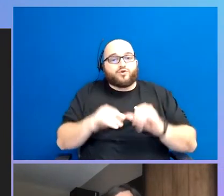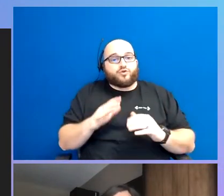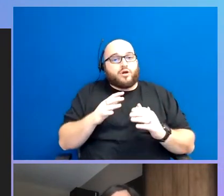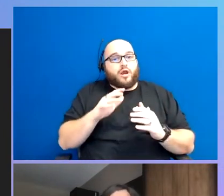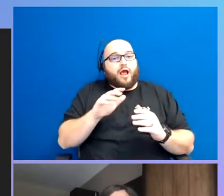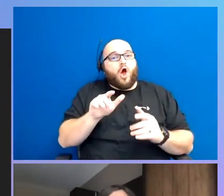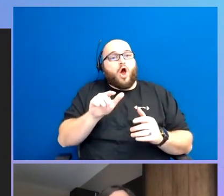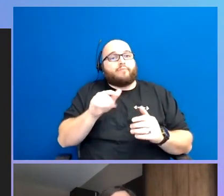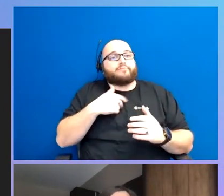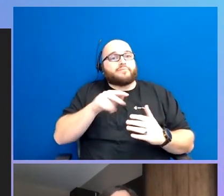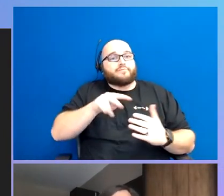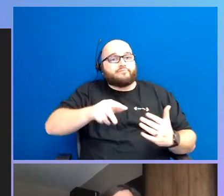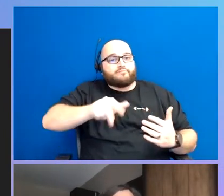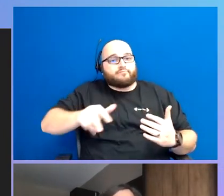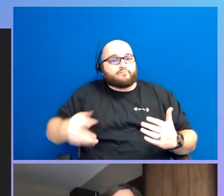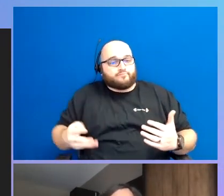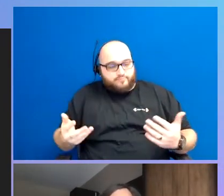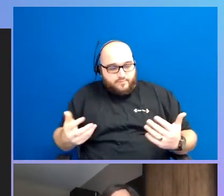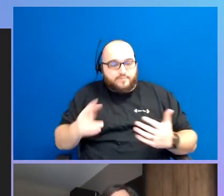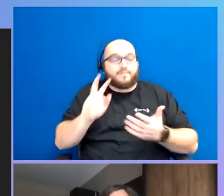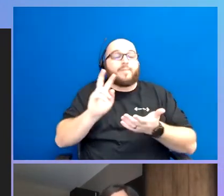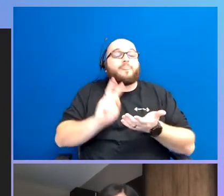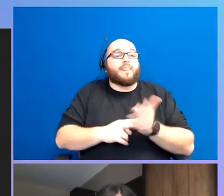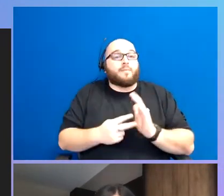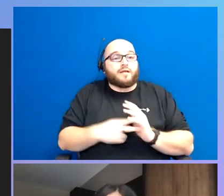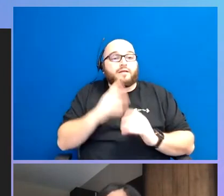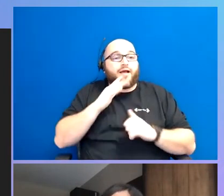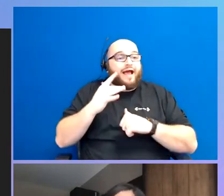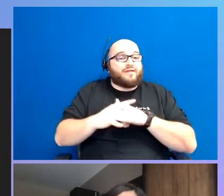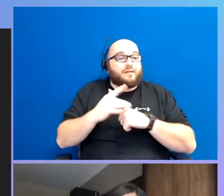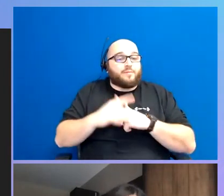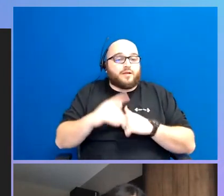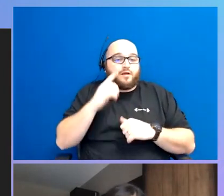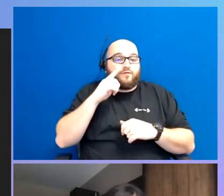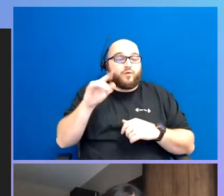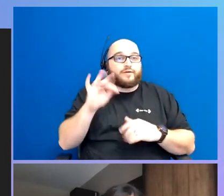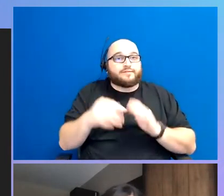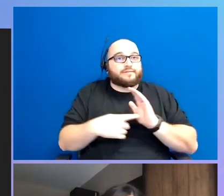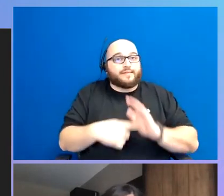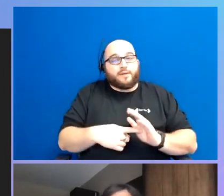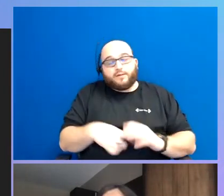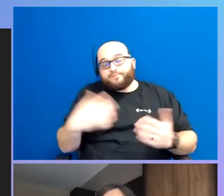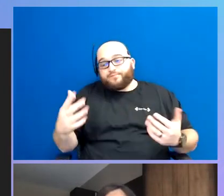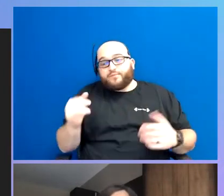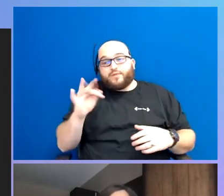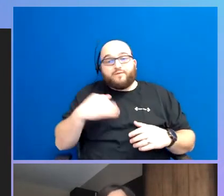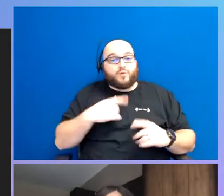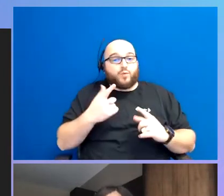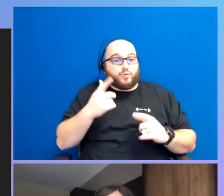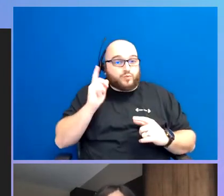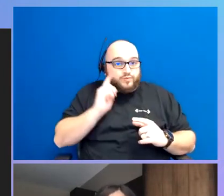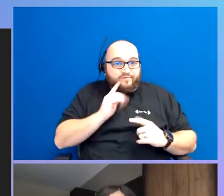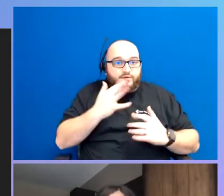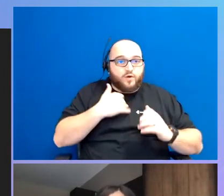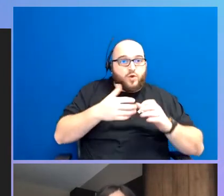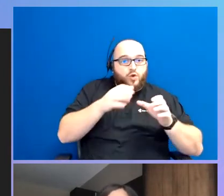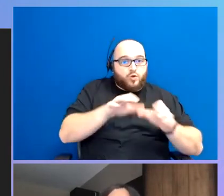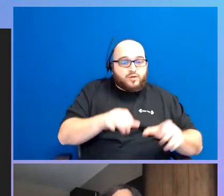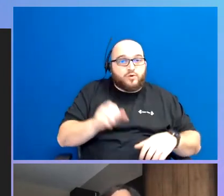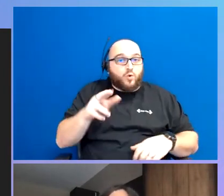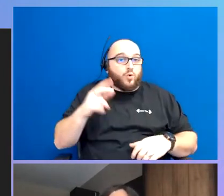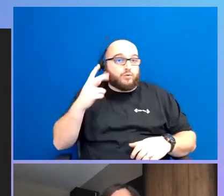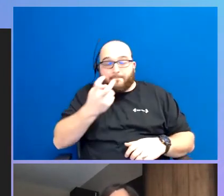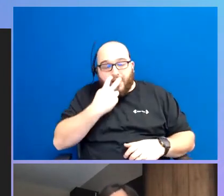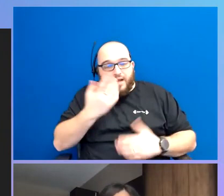alternatives. So content alternatives meaning the availability of things like closed captioning or described video,